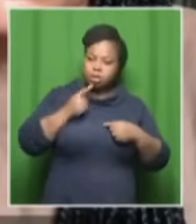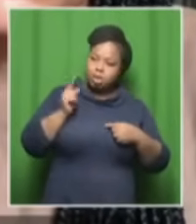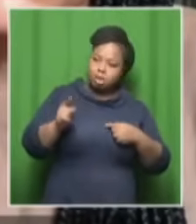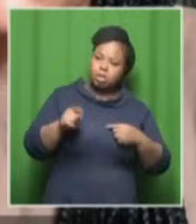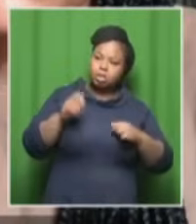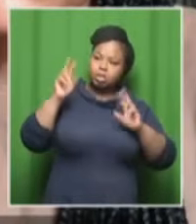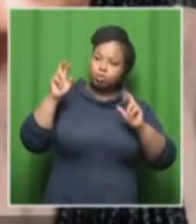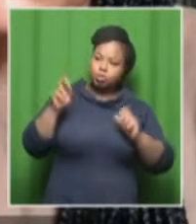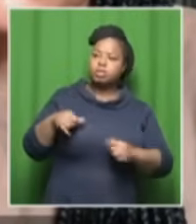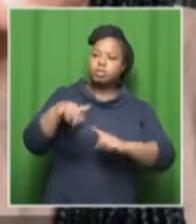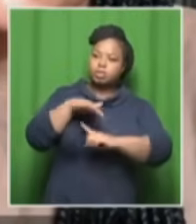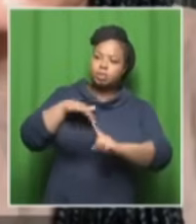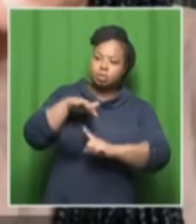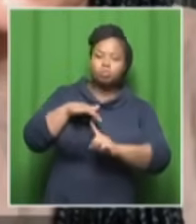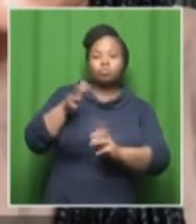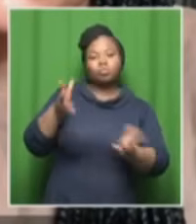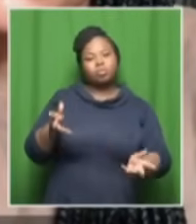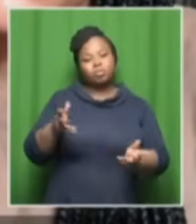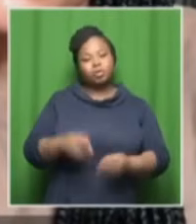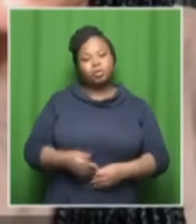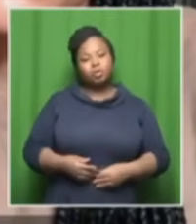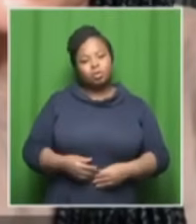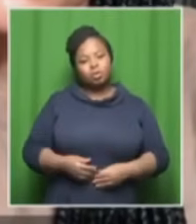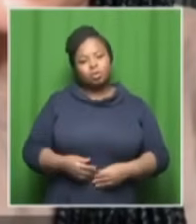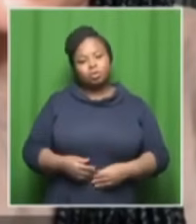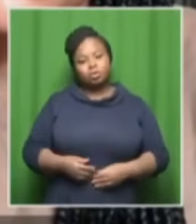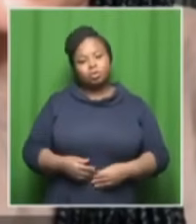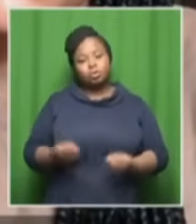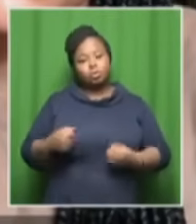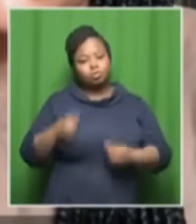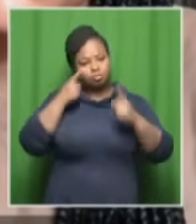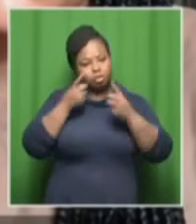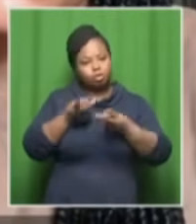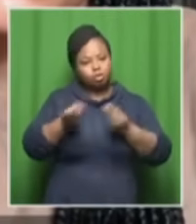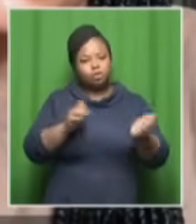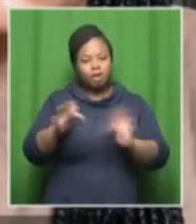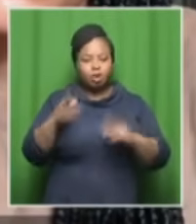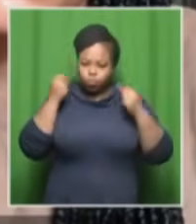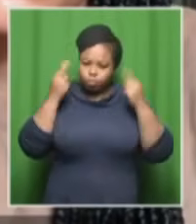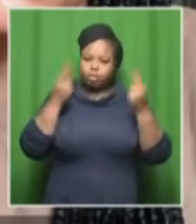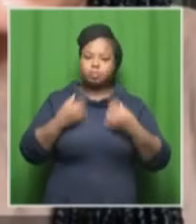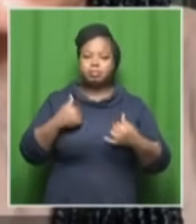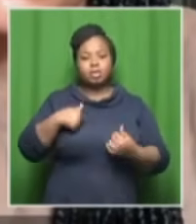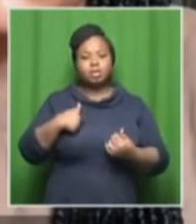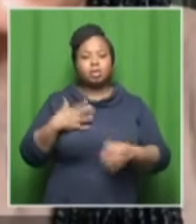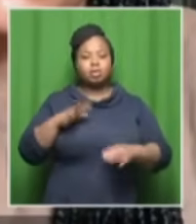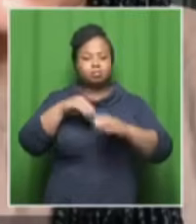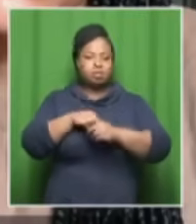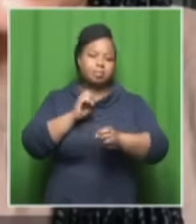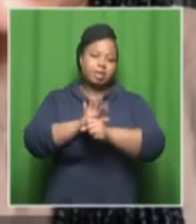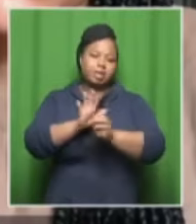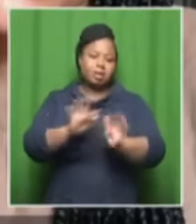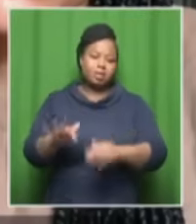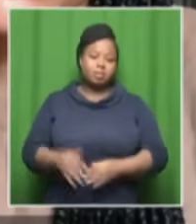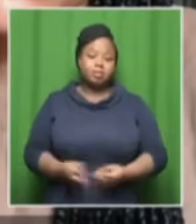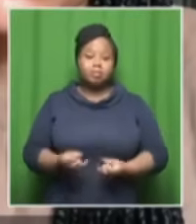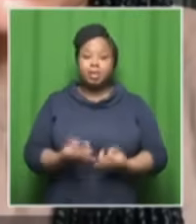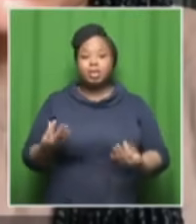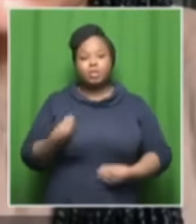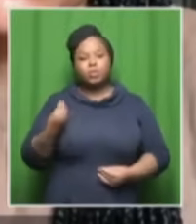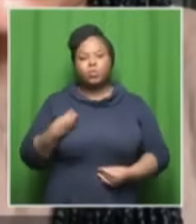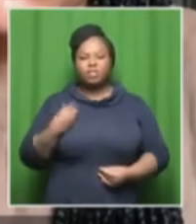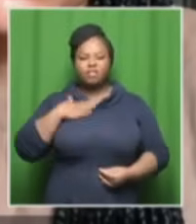our issues, these are potential solutions, and this is how I can make an impact. I think most of our youth are so discouraged